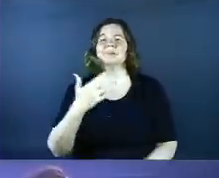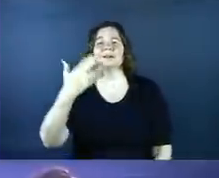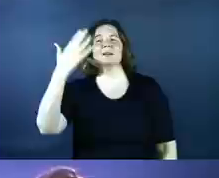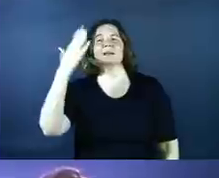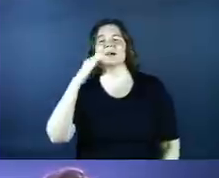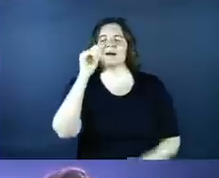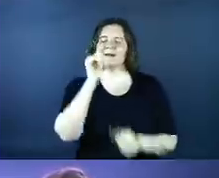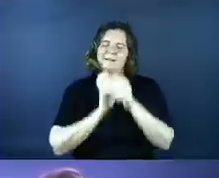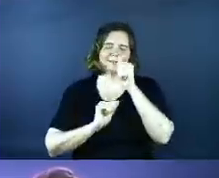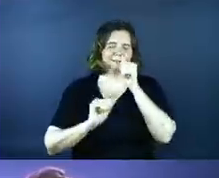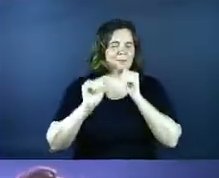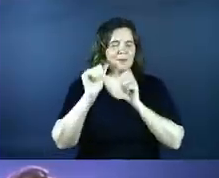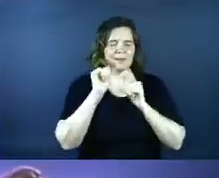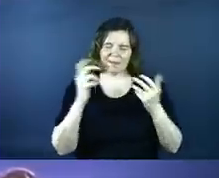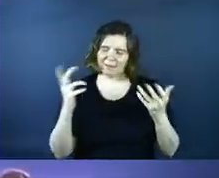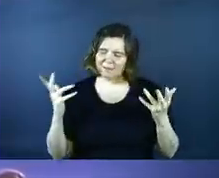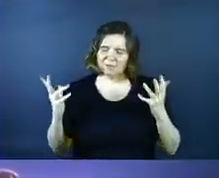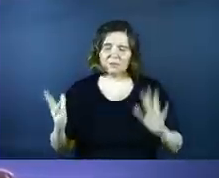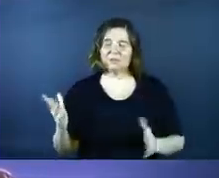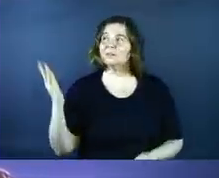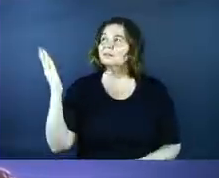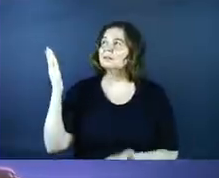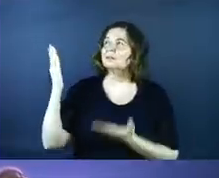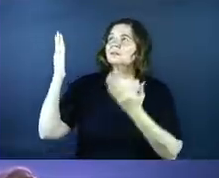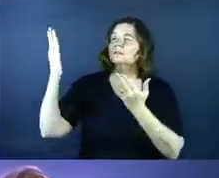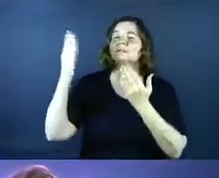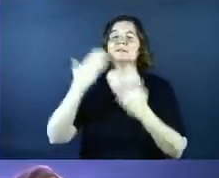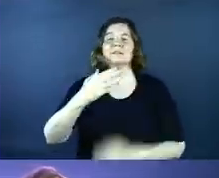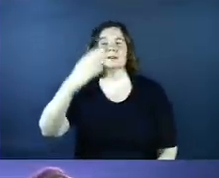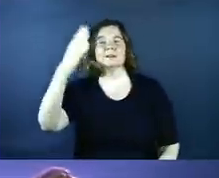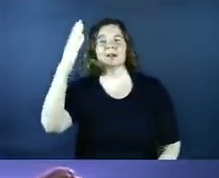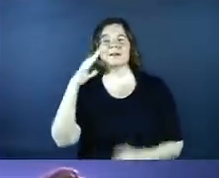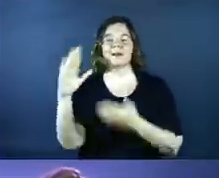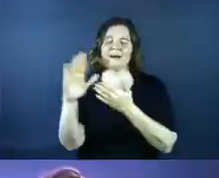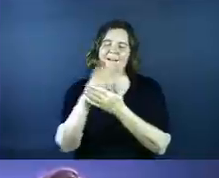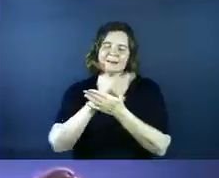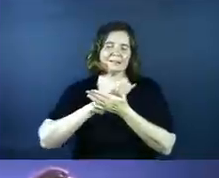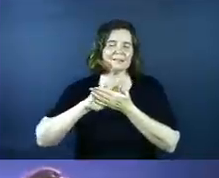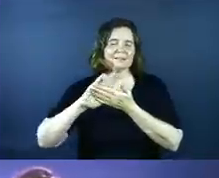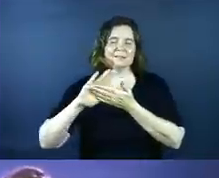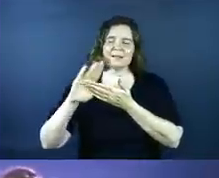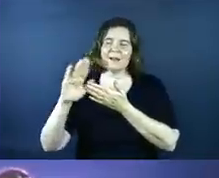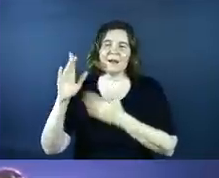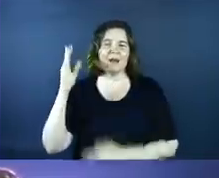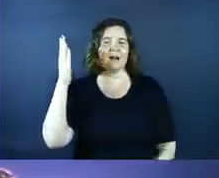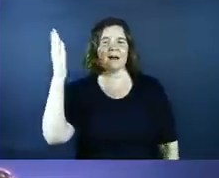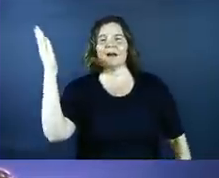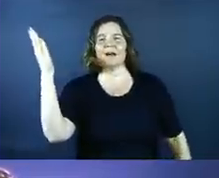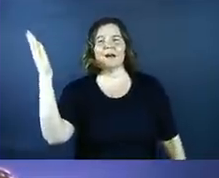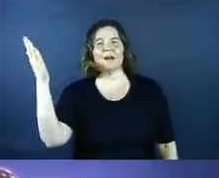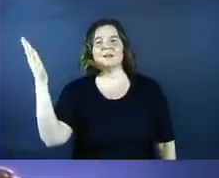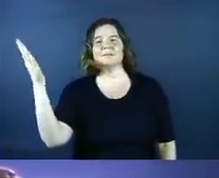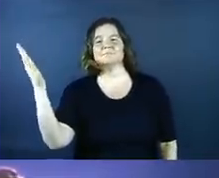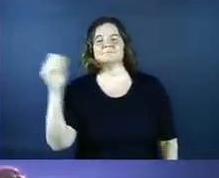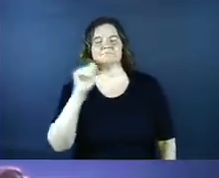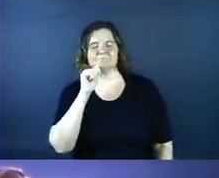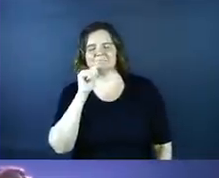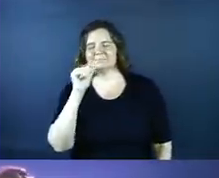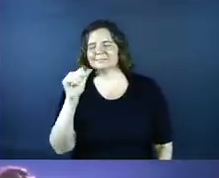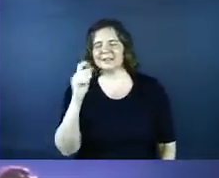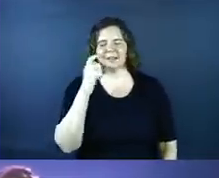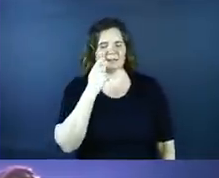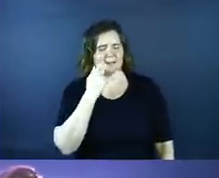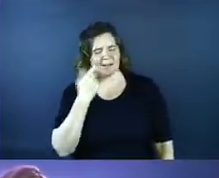generations. God is patient, God is kind,